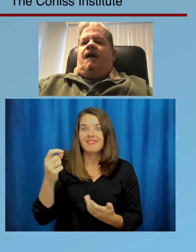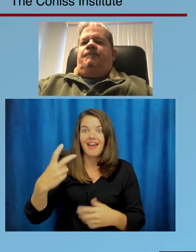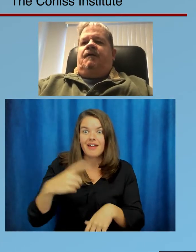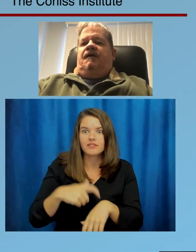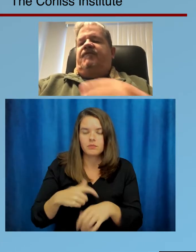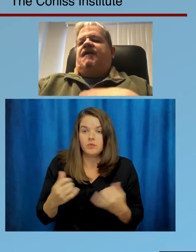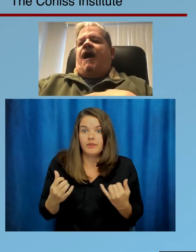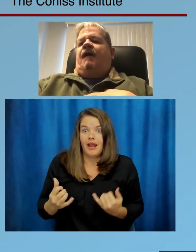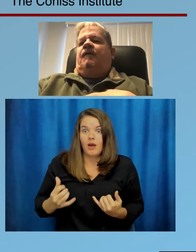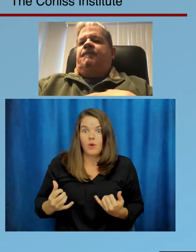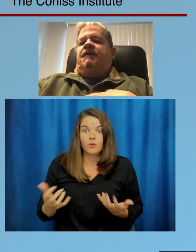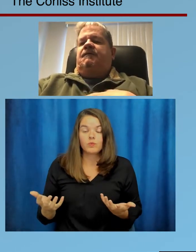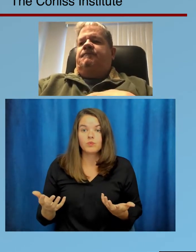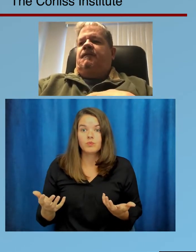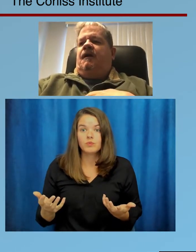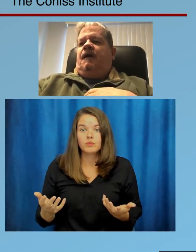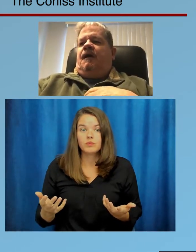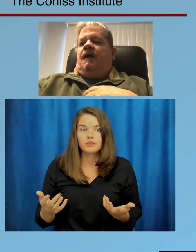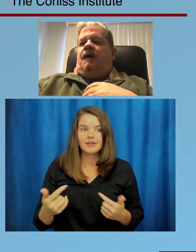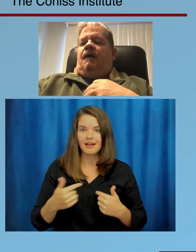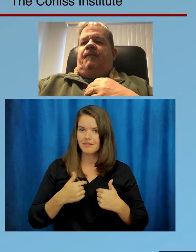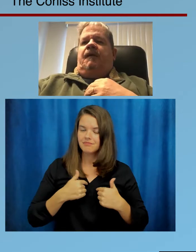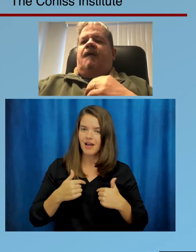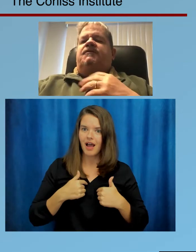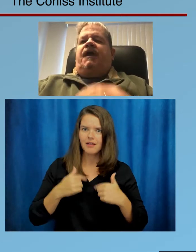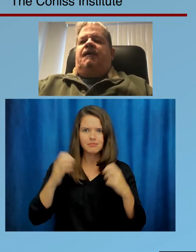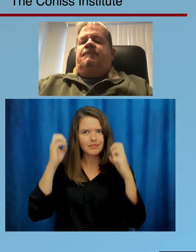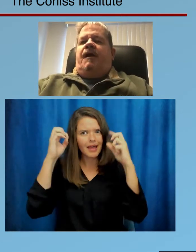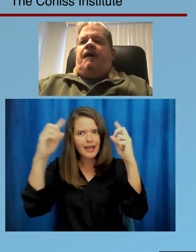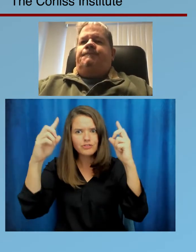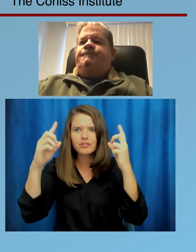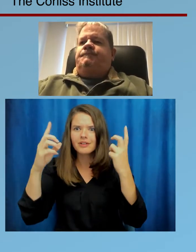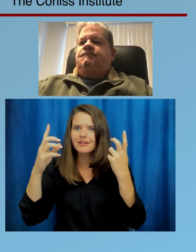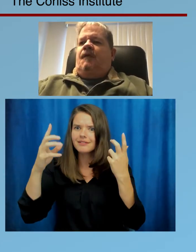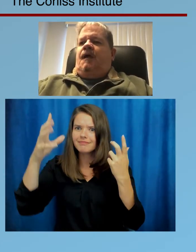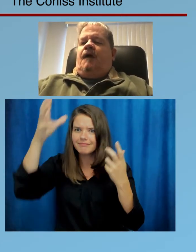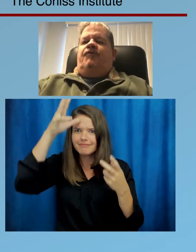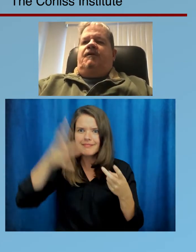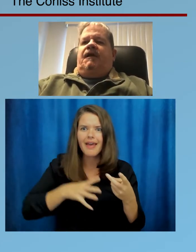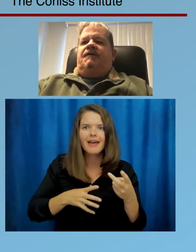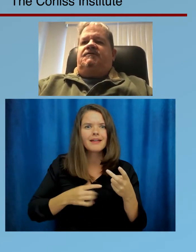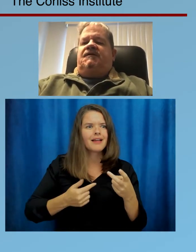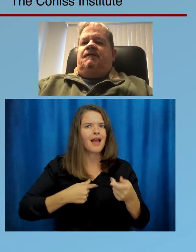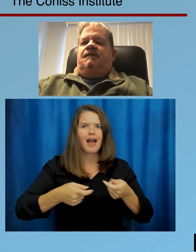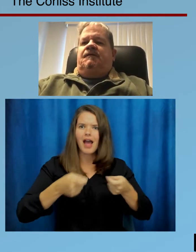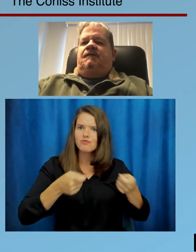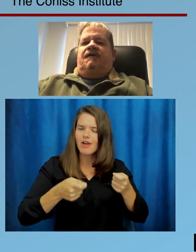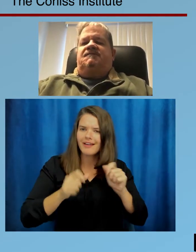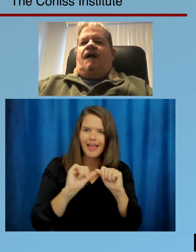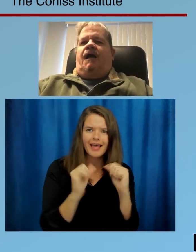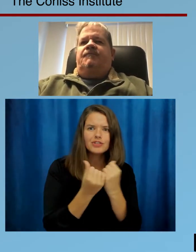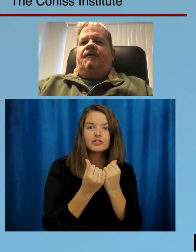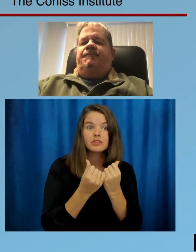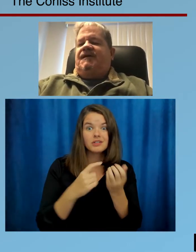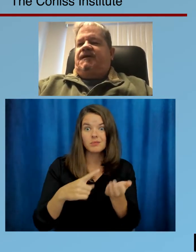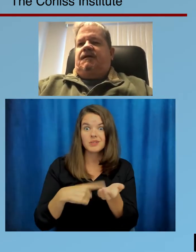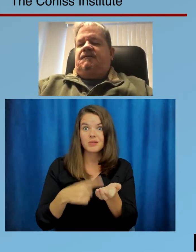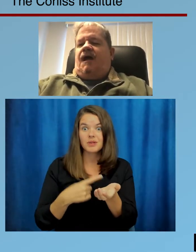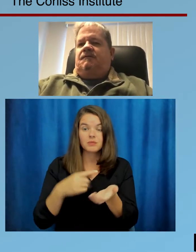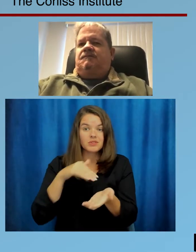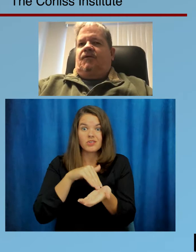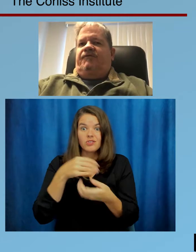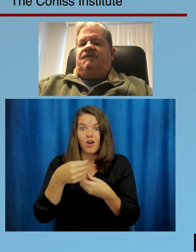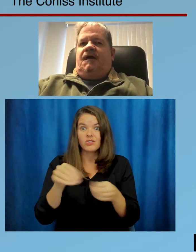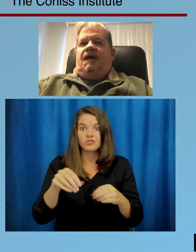the time, even now, I'm an educated man. I run an agency, but there's times I'm sitting